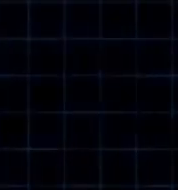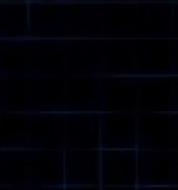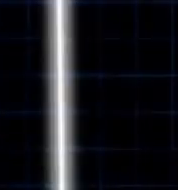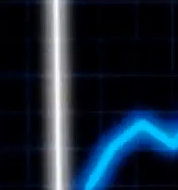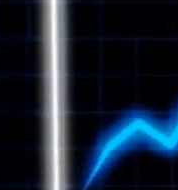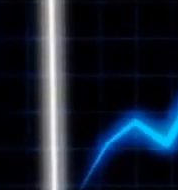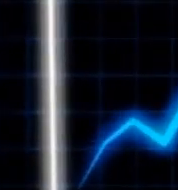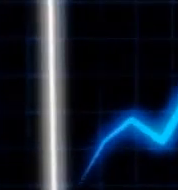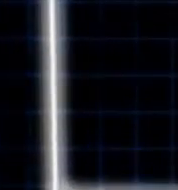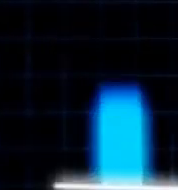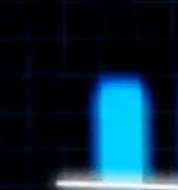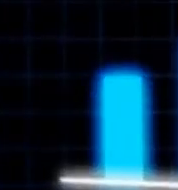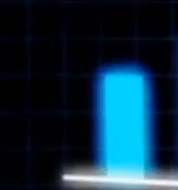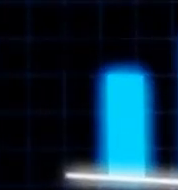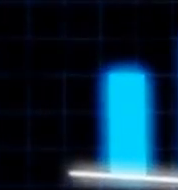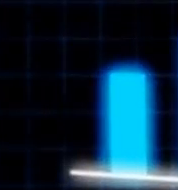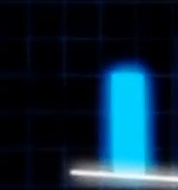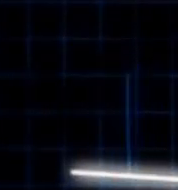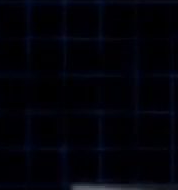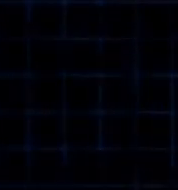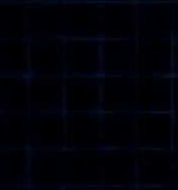ibiti.